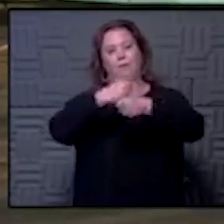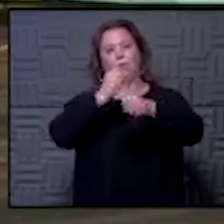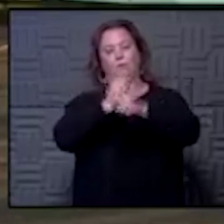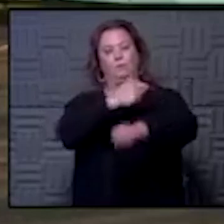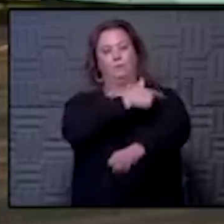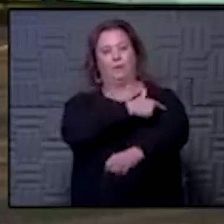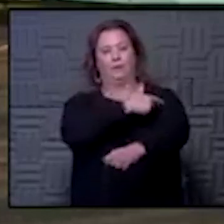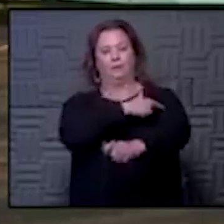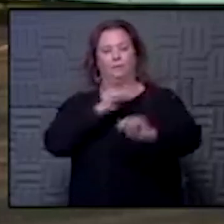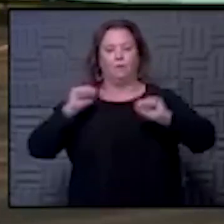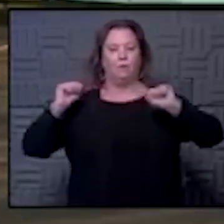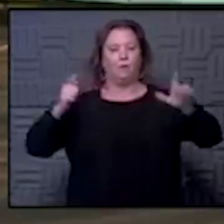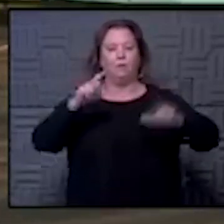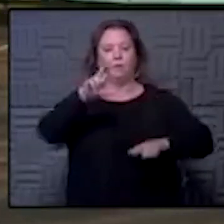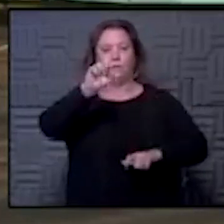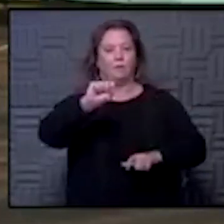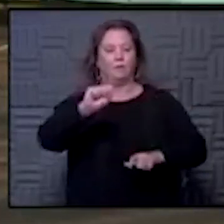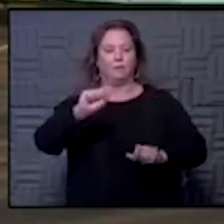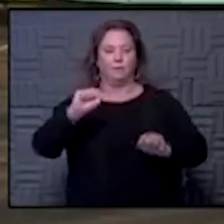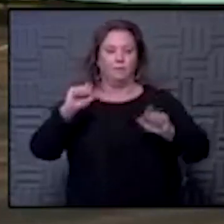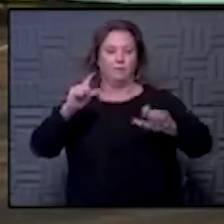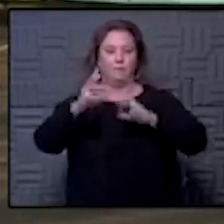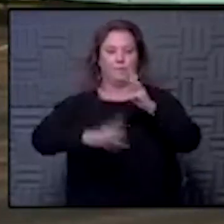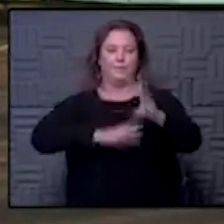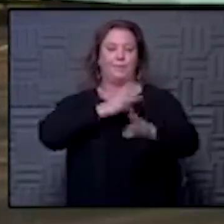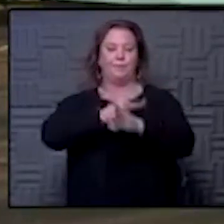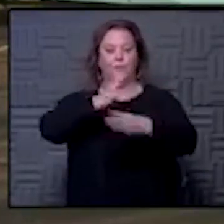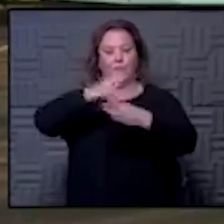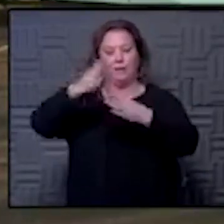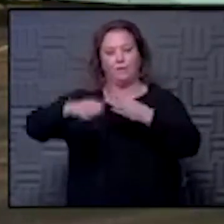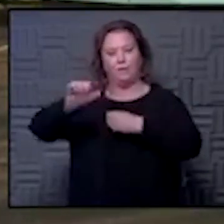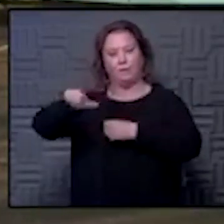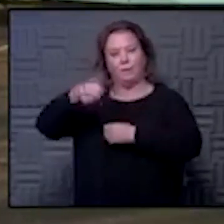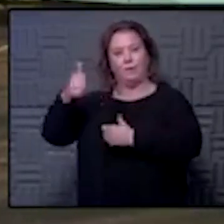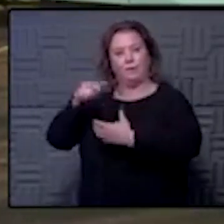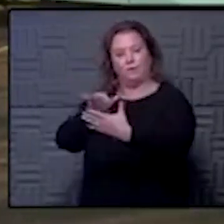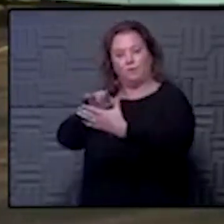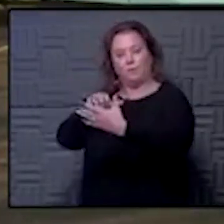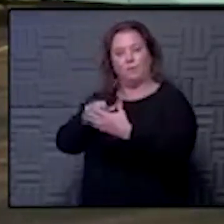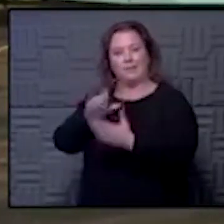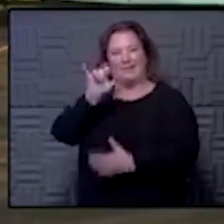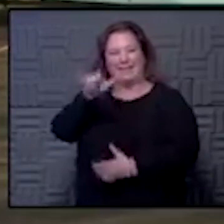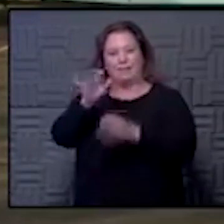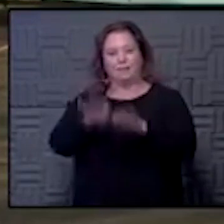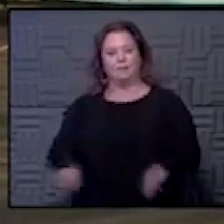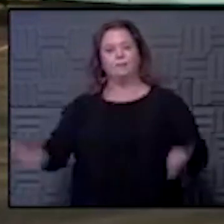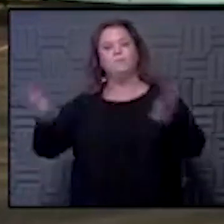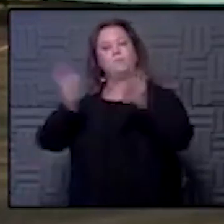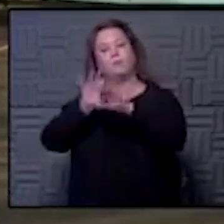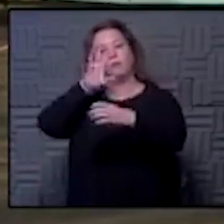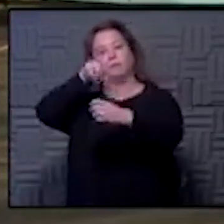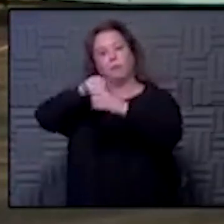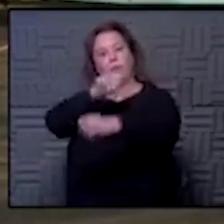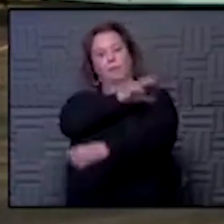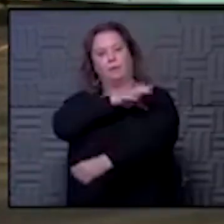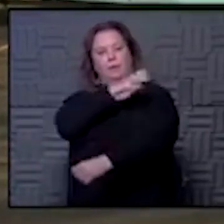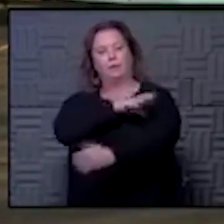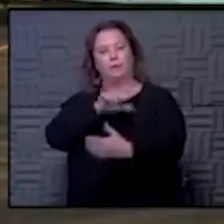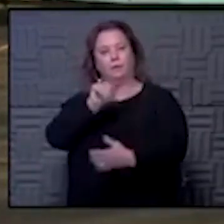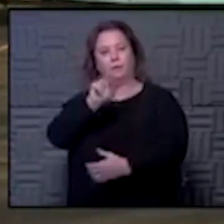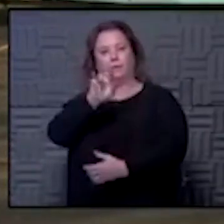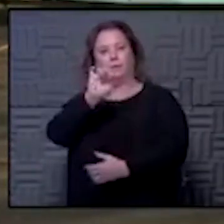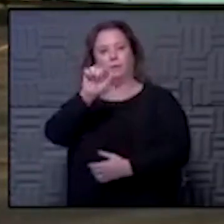for the entire United States or the world. So we need to finish the other clinical trials, and that's part of the importance of being part of the clinical trial.